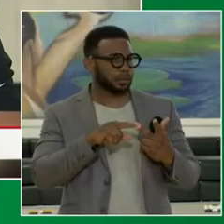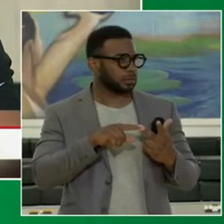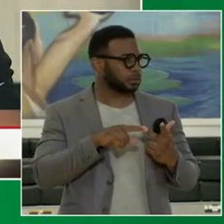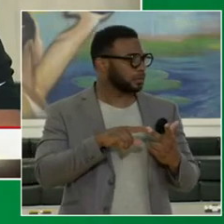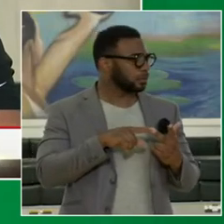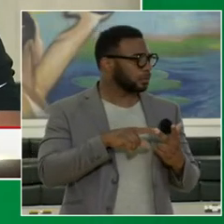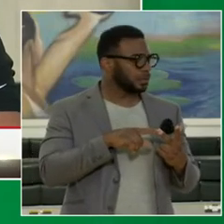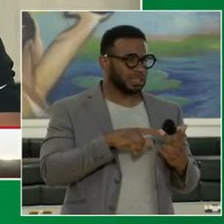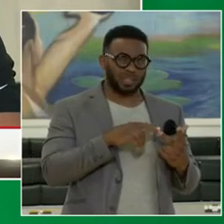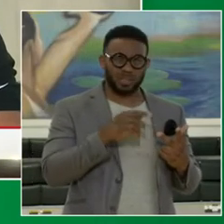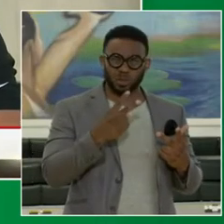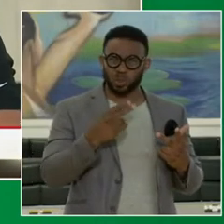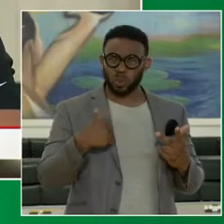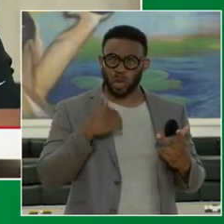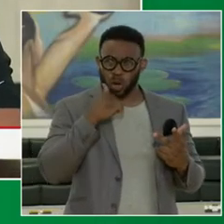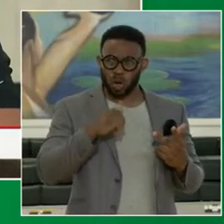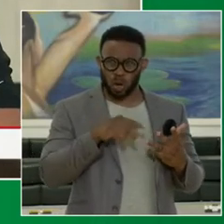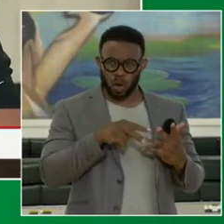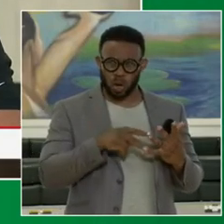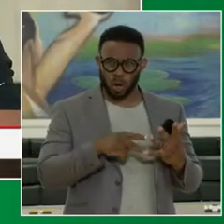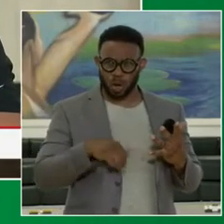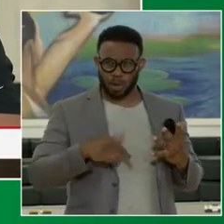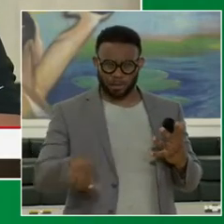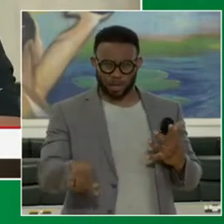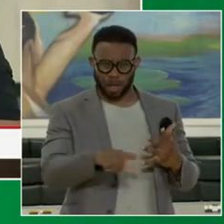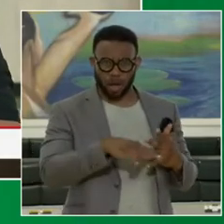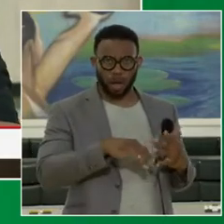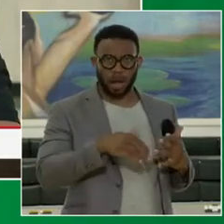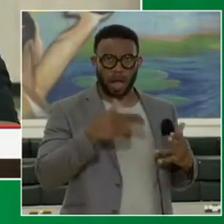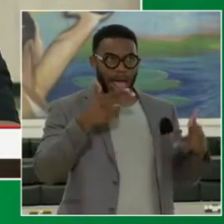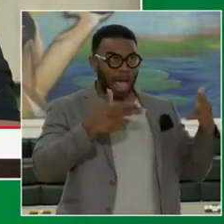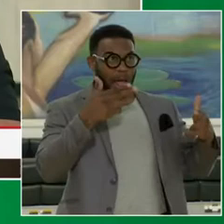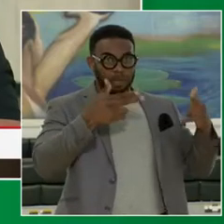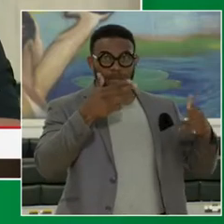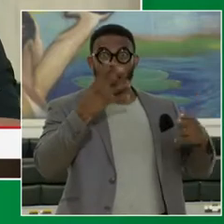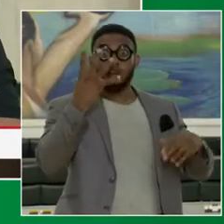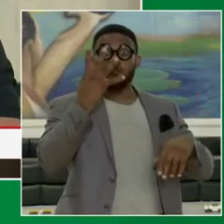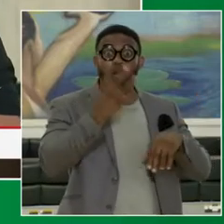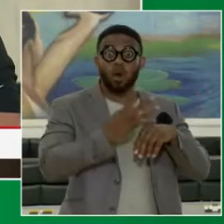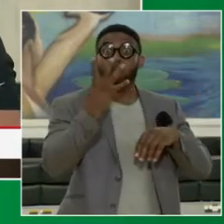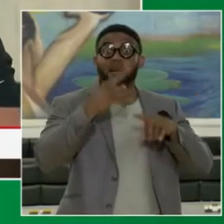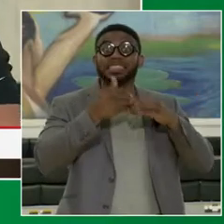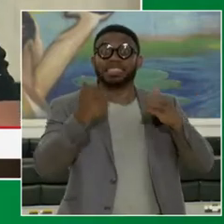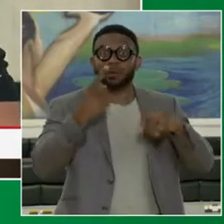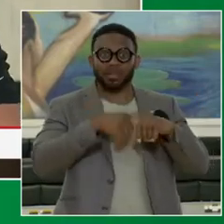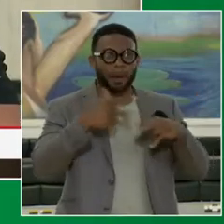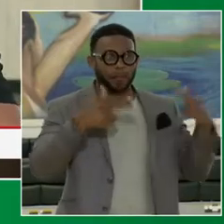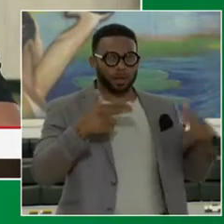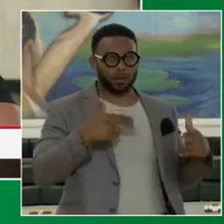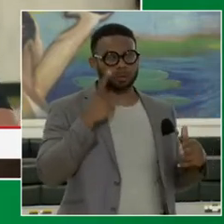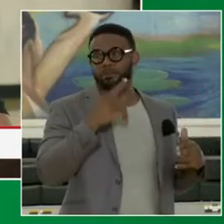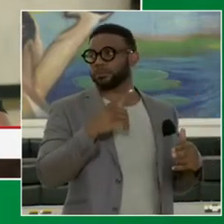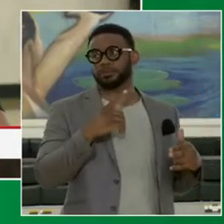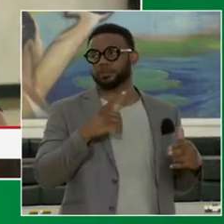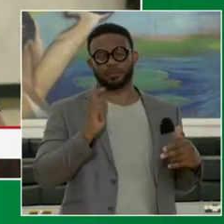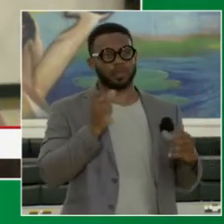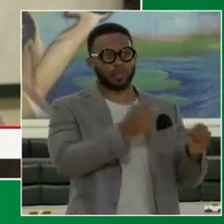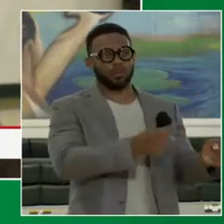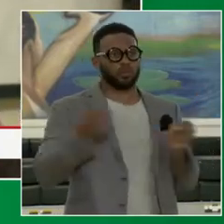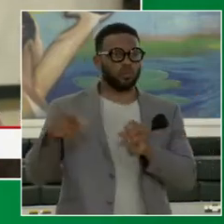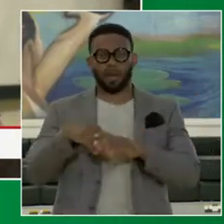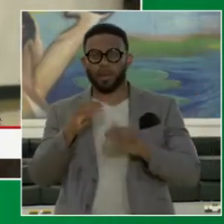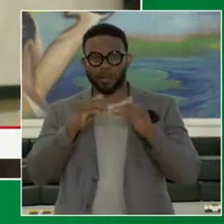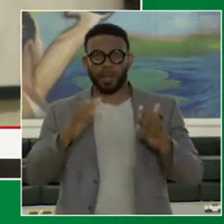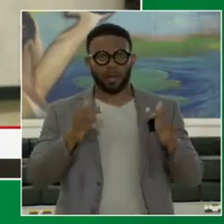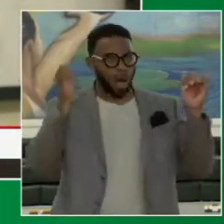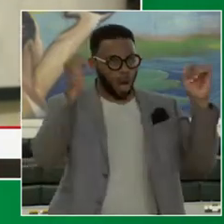young girls that were living there in the same place, and the house had been shot at 4 times. So we saw that as an immediate need, and